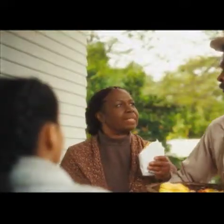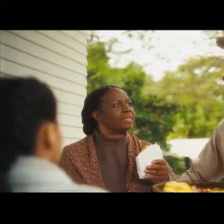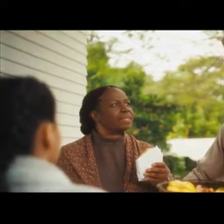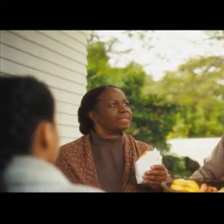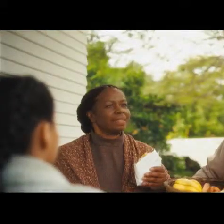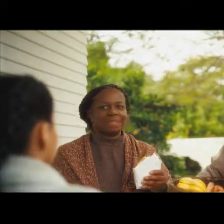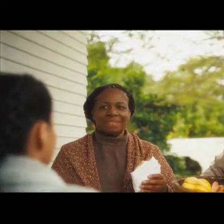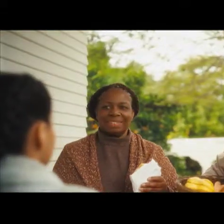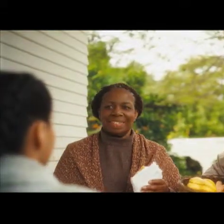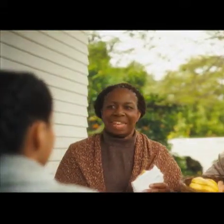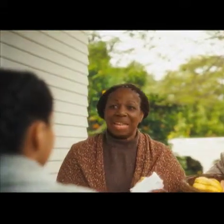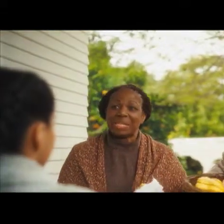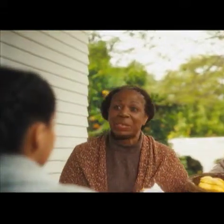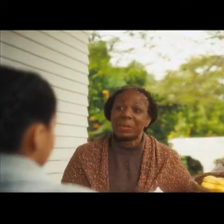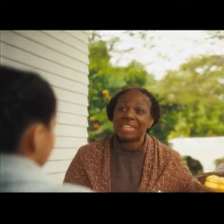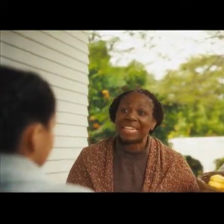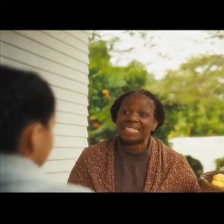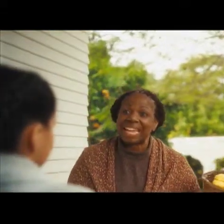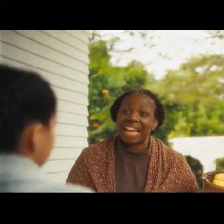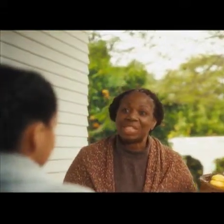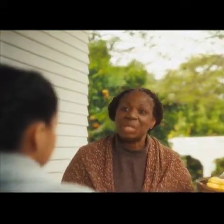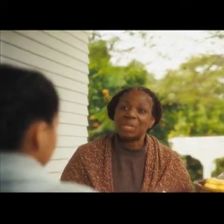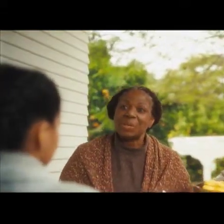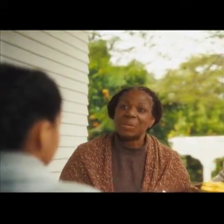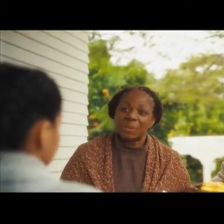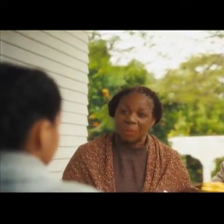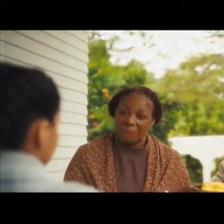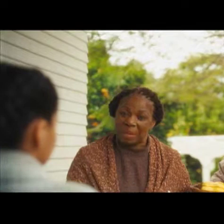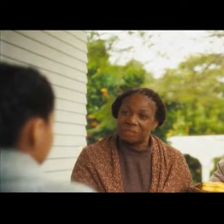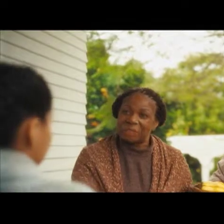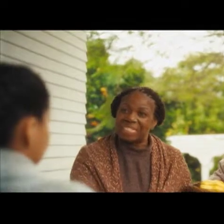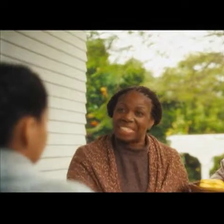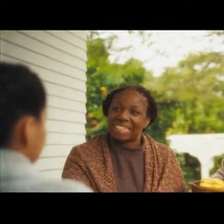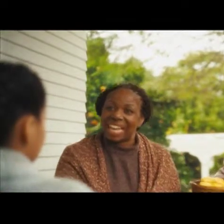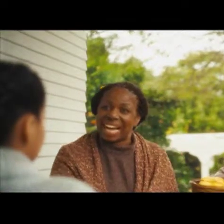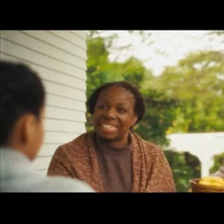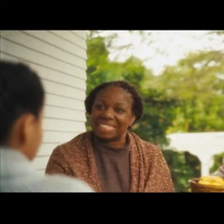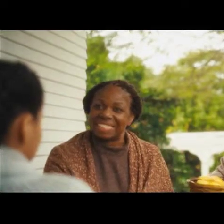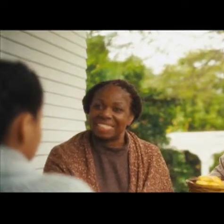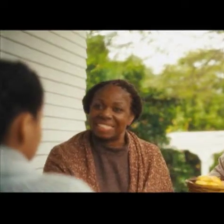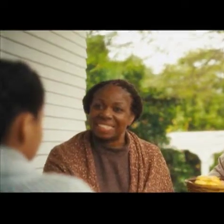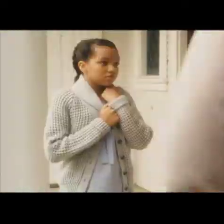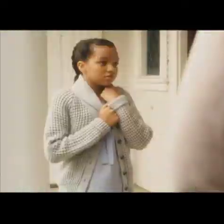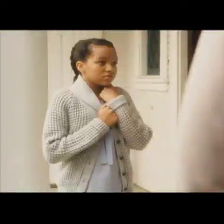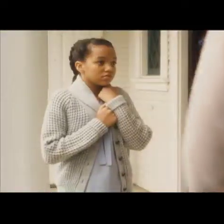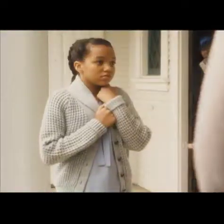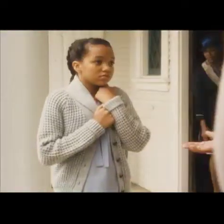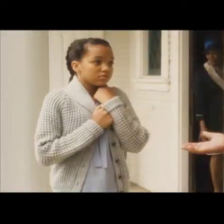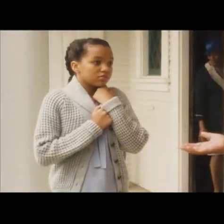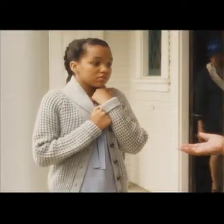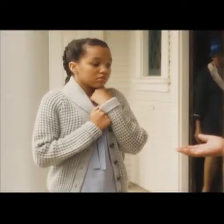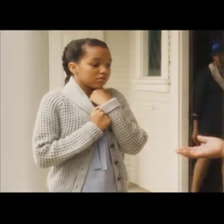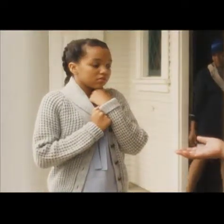Oh, Ryan. It's okay, child. You must be Jillian.